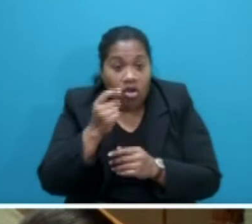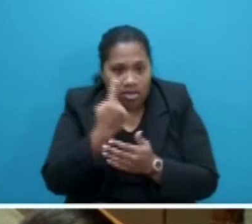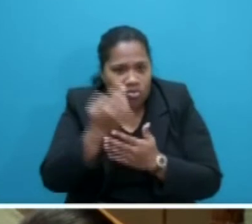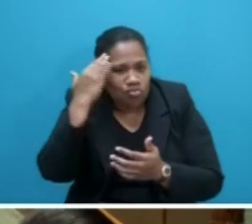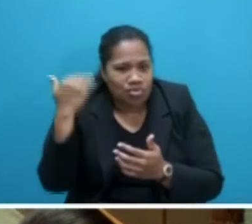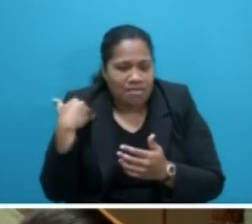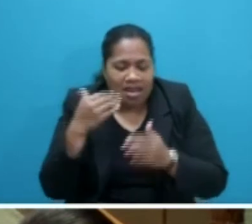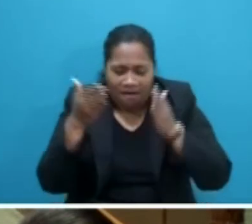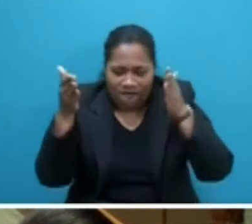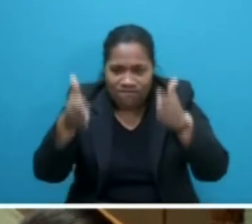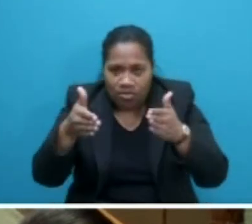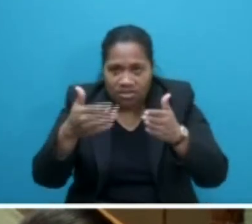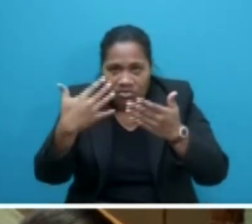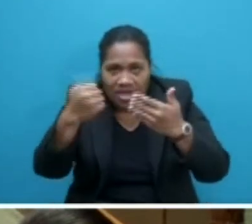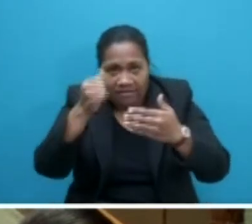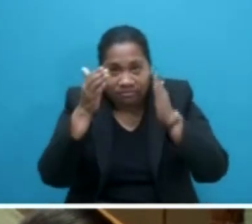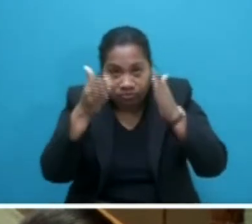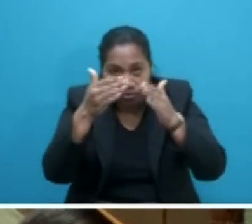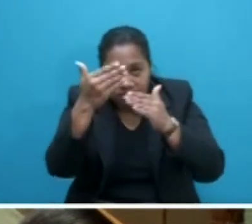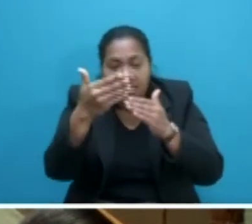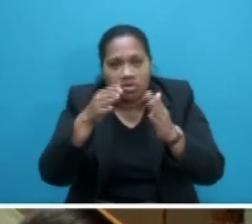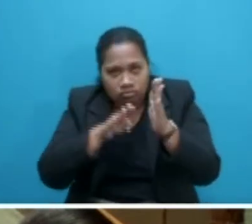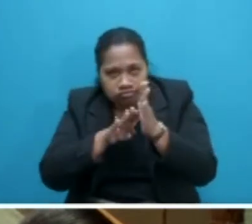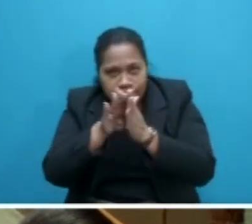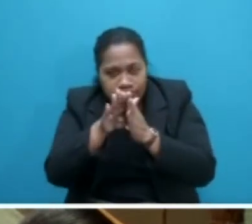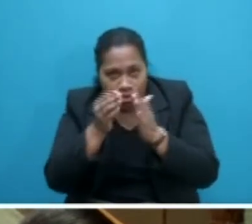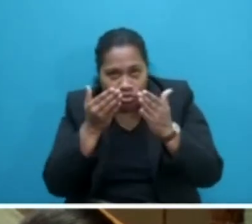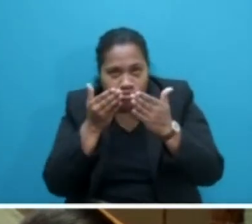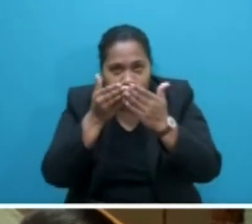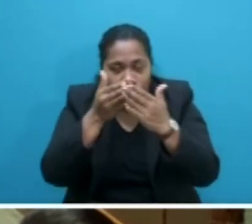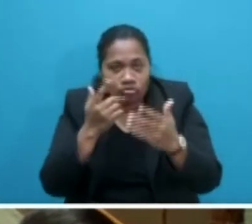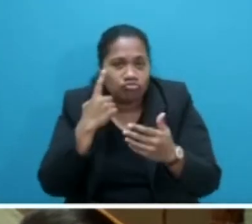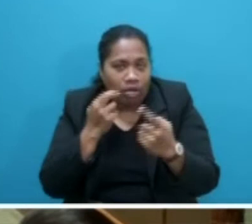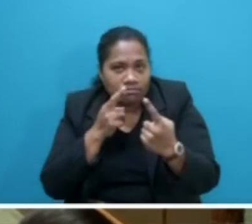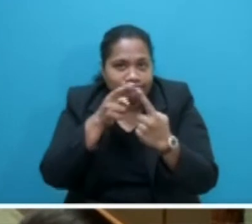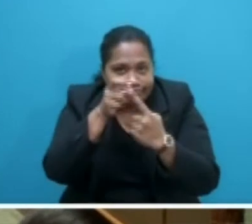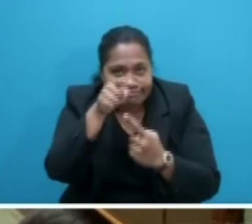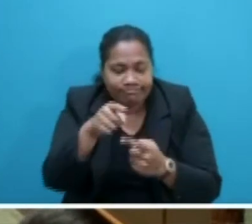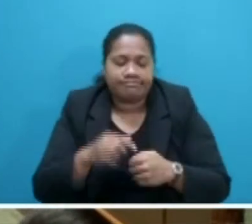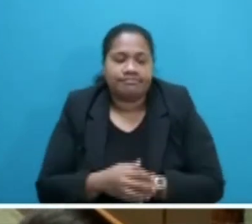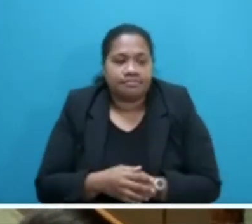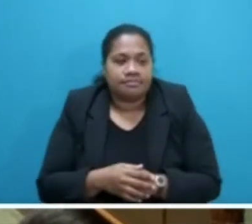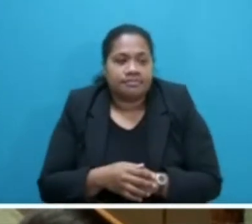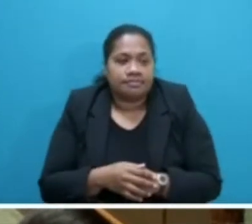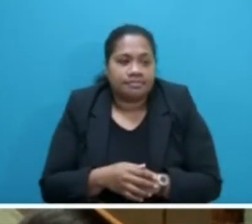yet to ascend. Our climate is changing and global economic and political uncertainty is